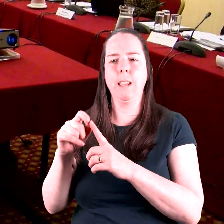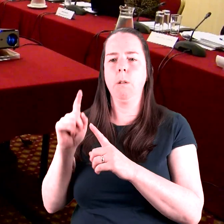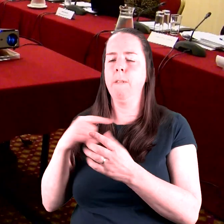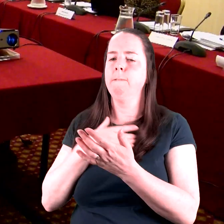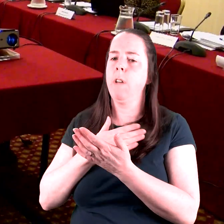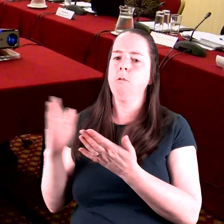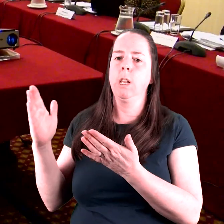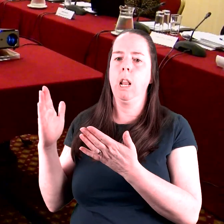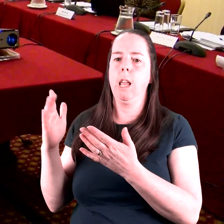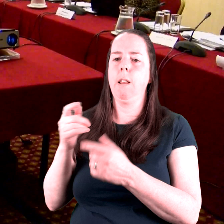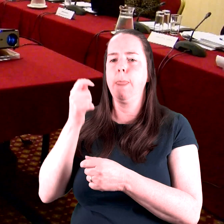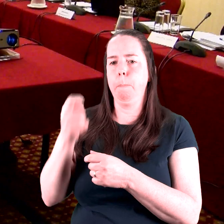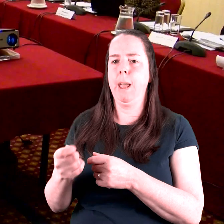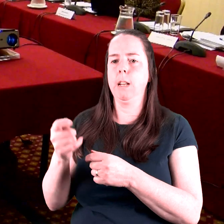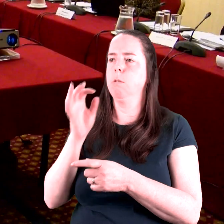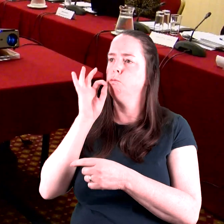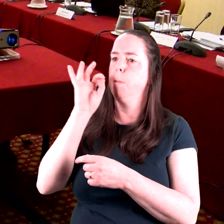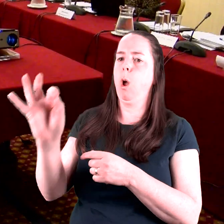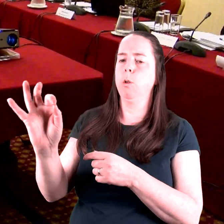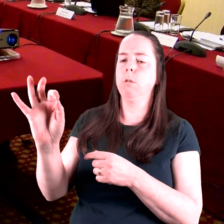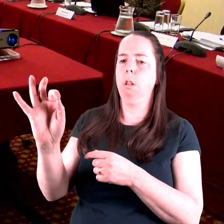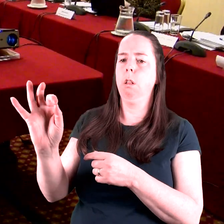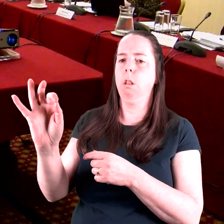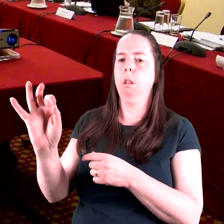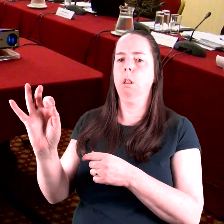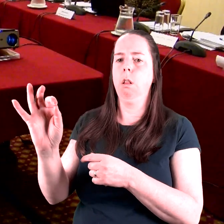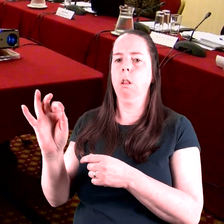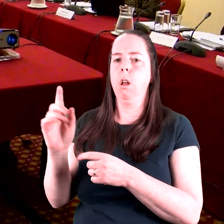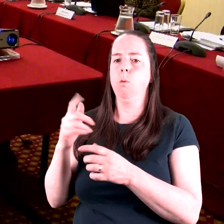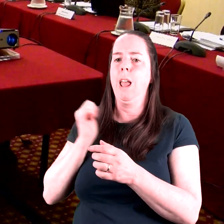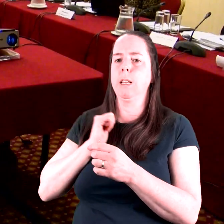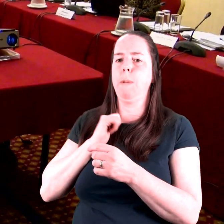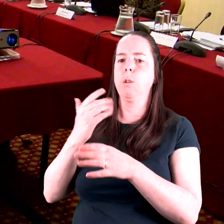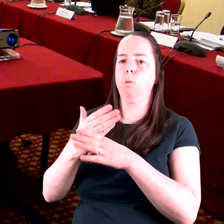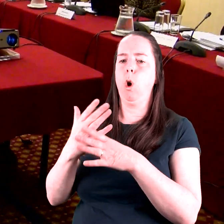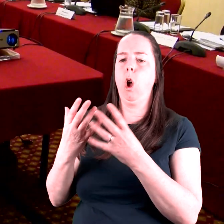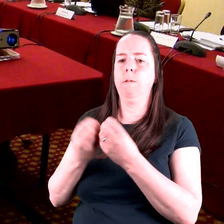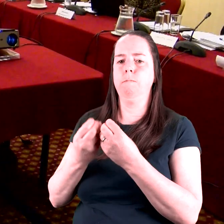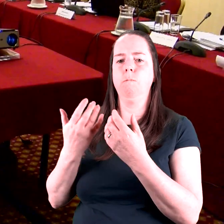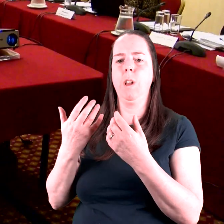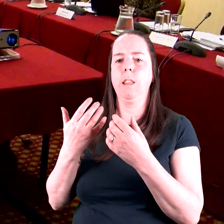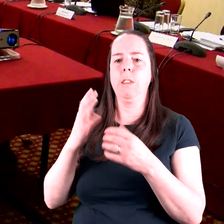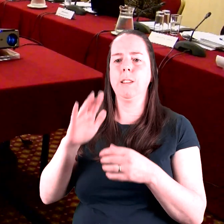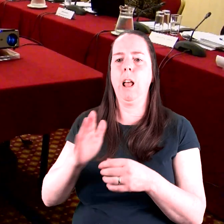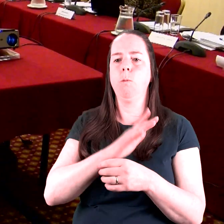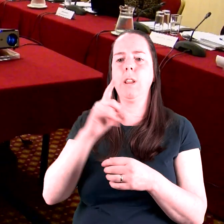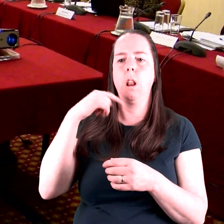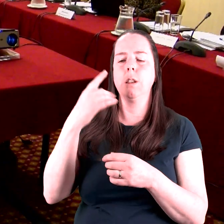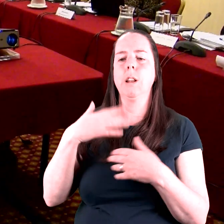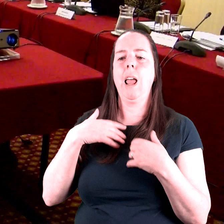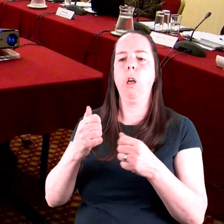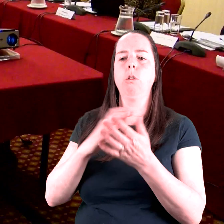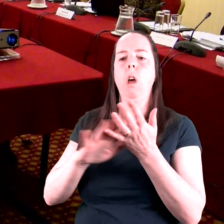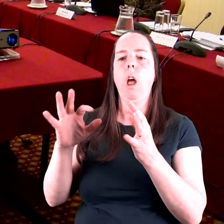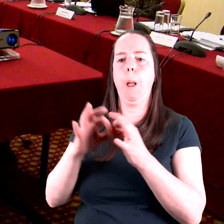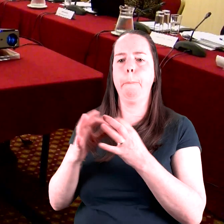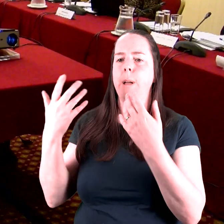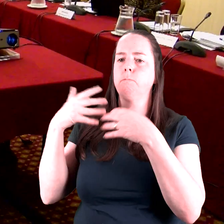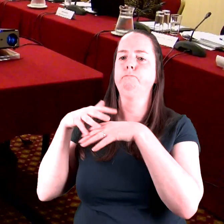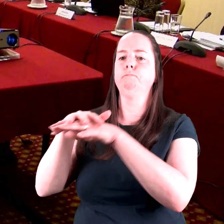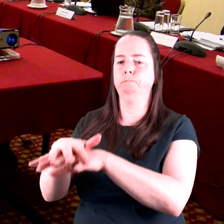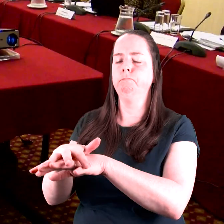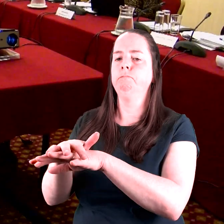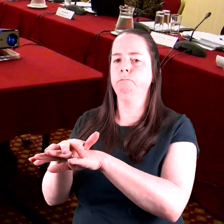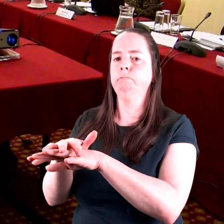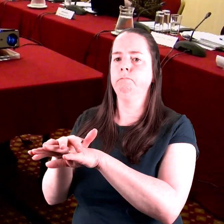SLP, but we were very clear in the bid and the proposal that we expect to work in a very integrated way with the South West